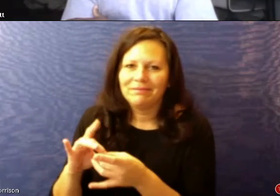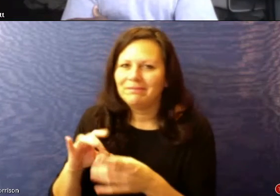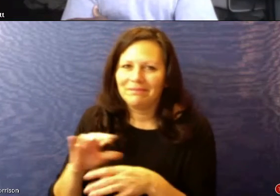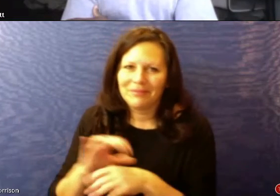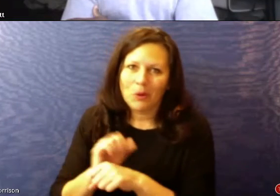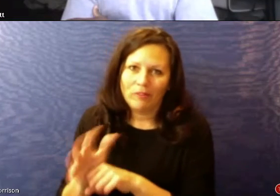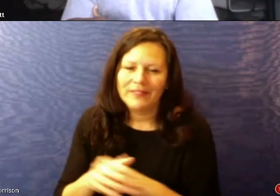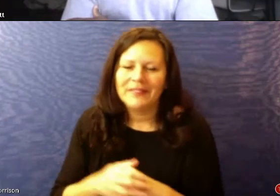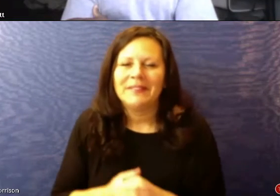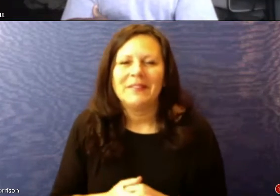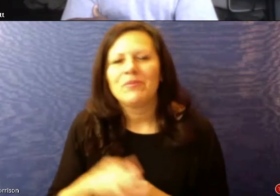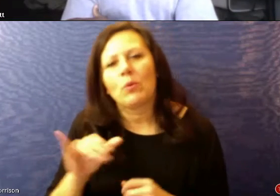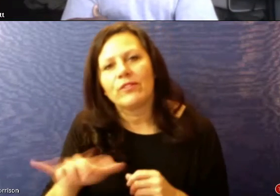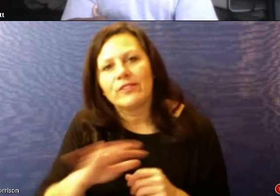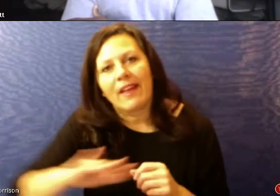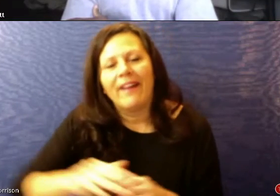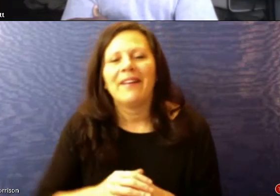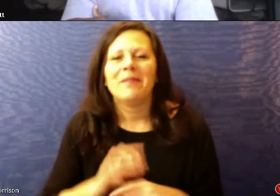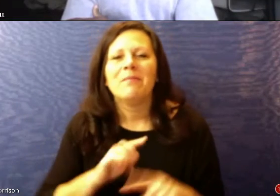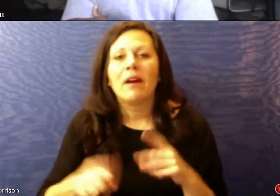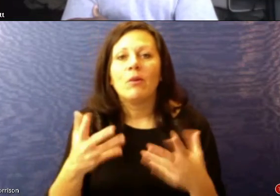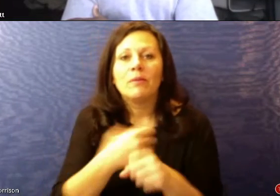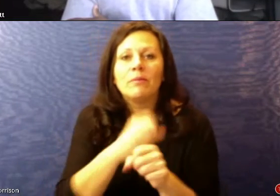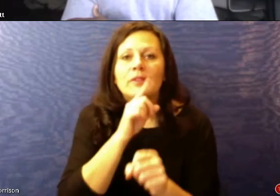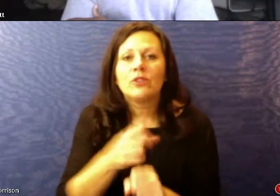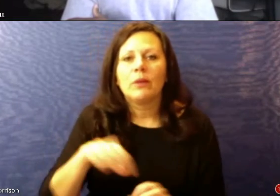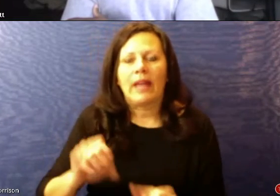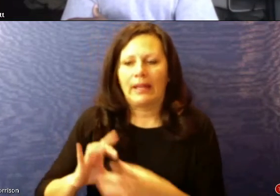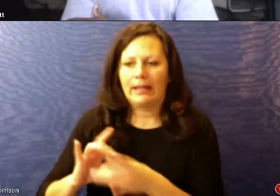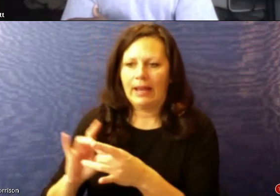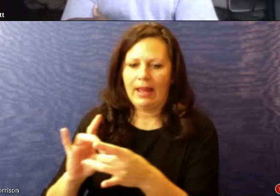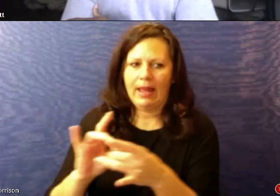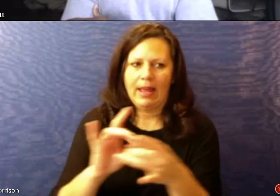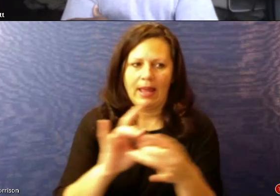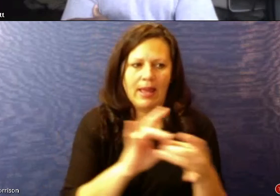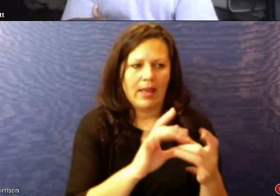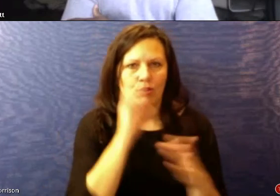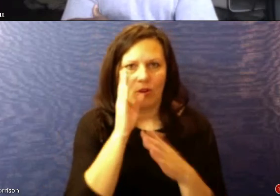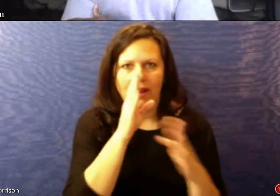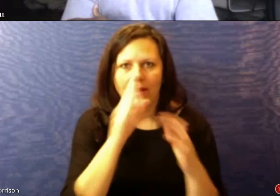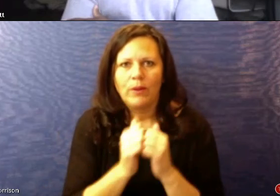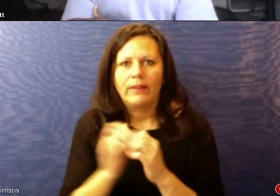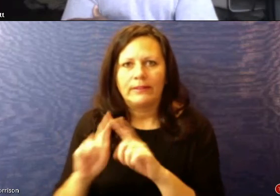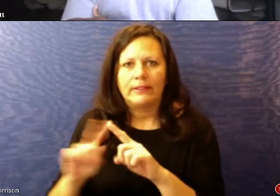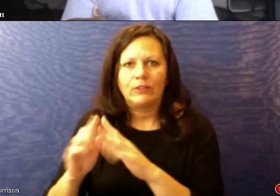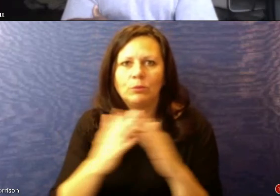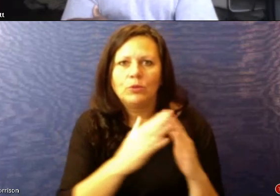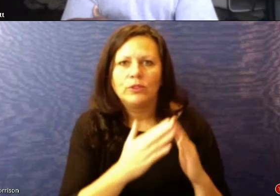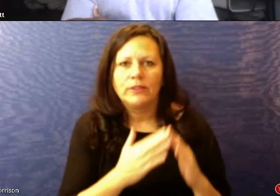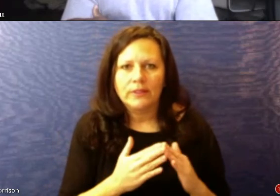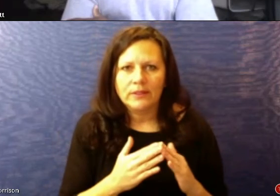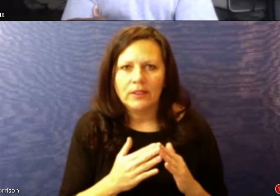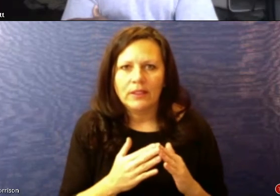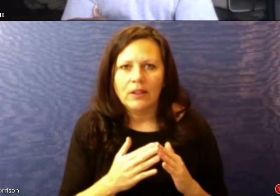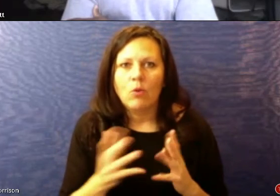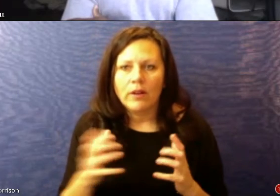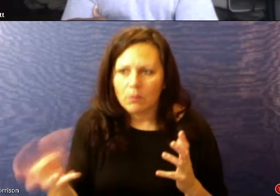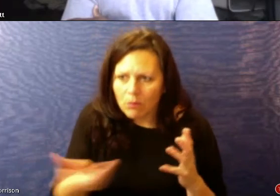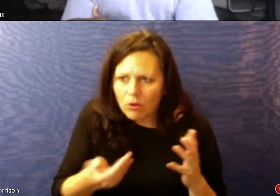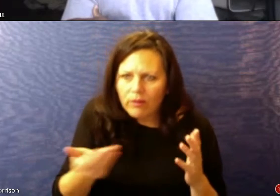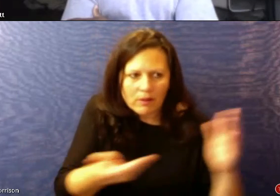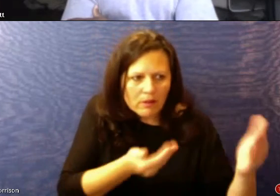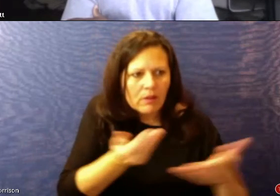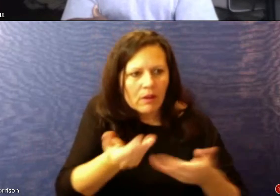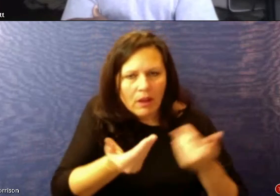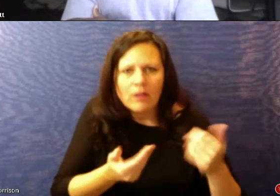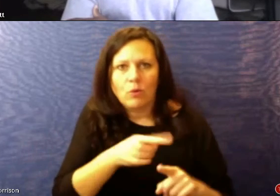There's that. And so, you know, and making sure we're making connections directly with the communities to pull them in and feel like they can be a part of this